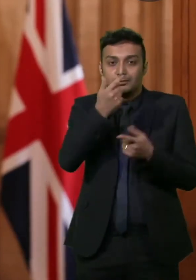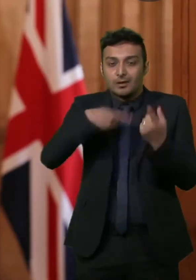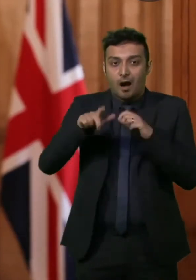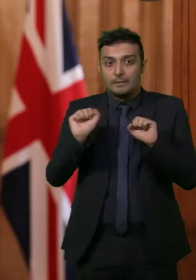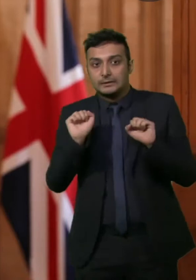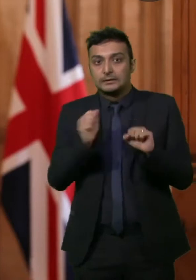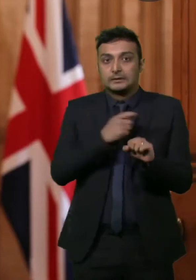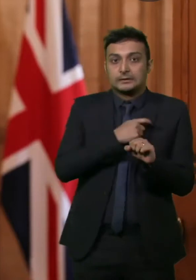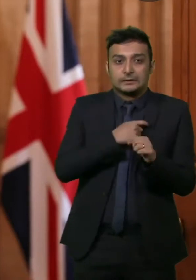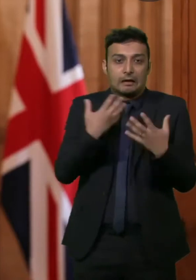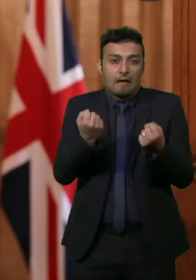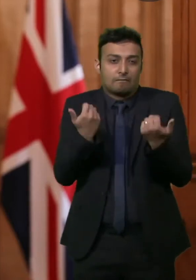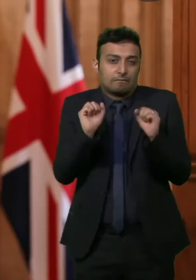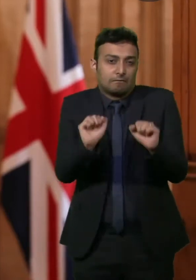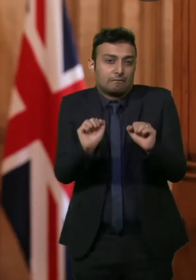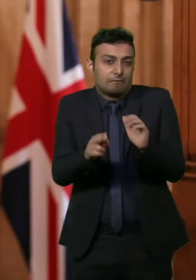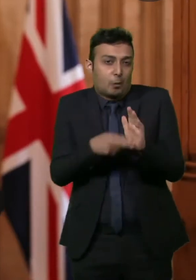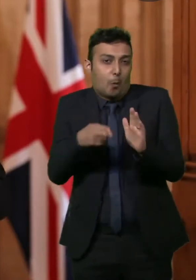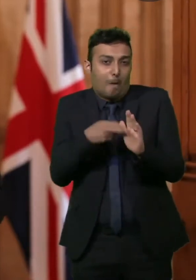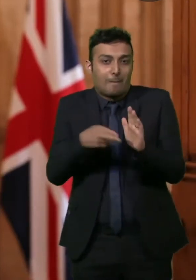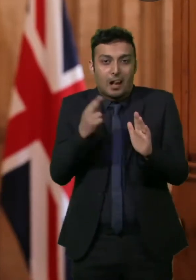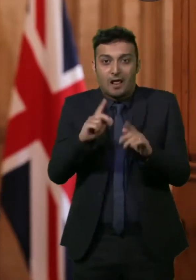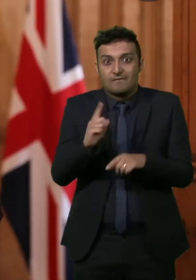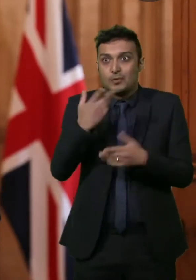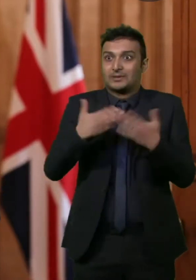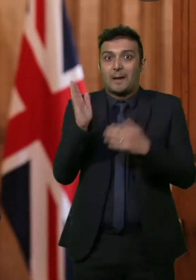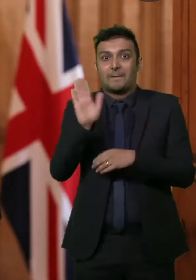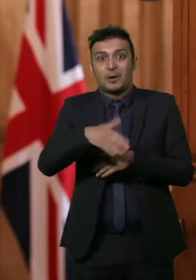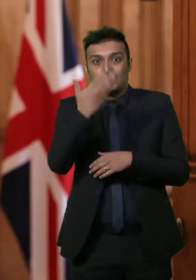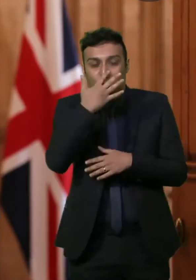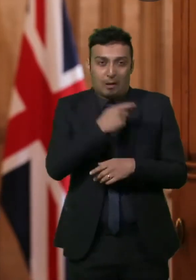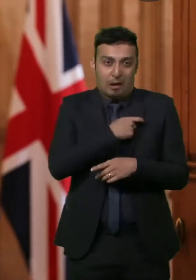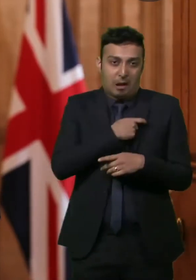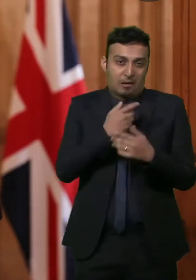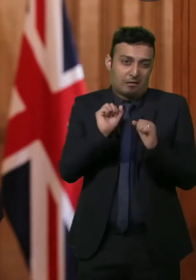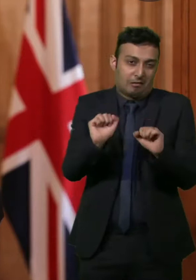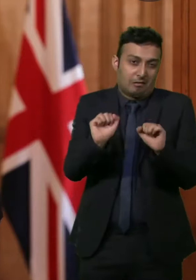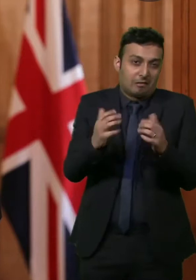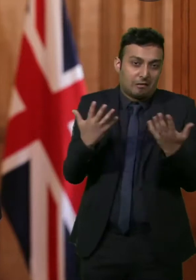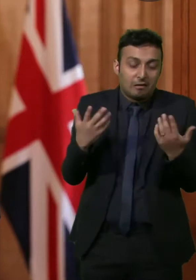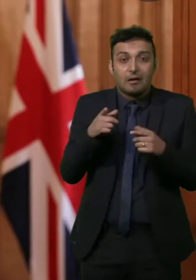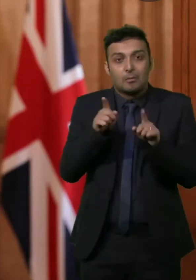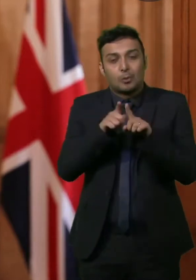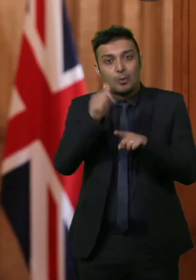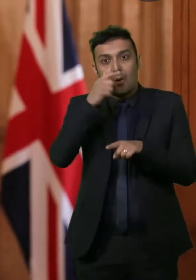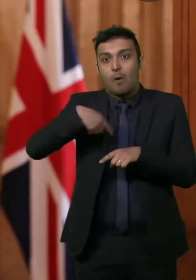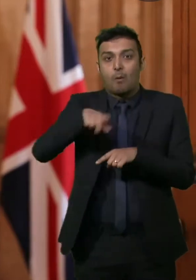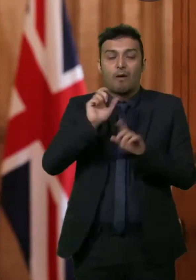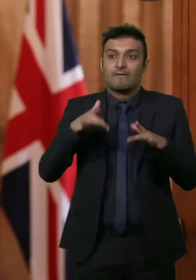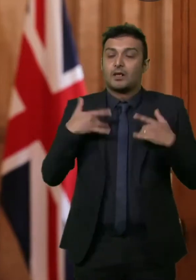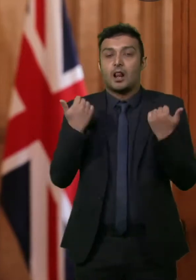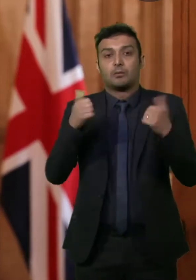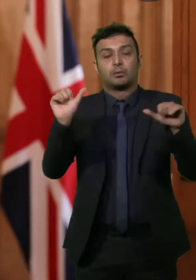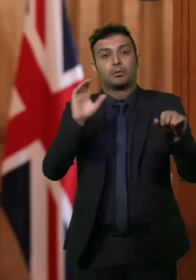I also know that the overwhelming feeling is one of relief. And we all know that the education of our children is so